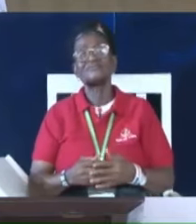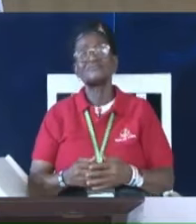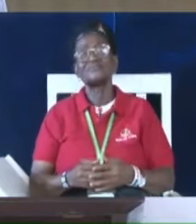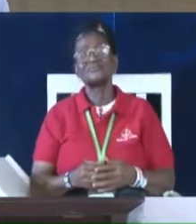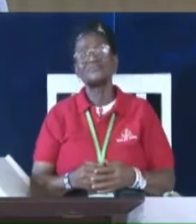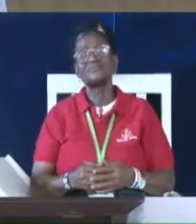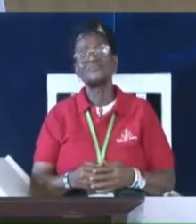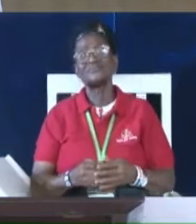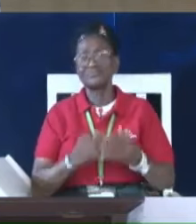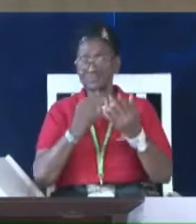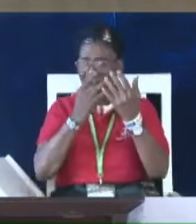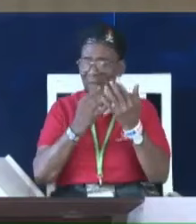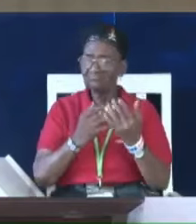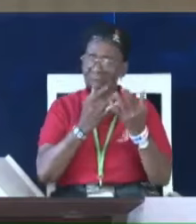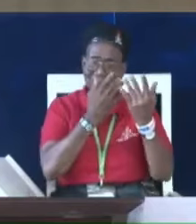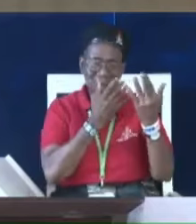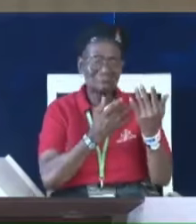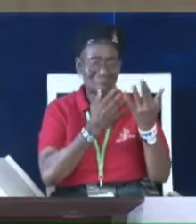sympathizers come,